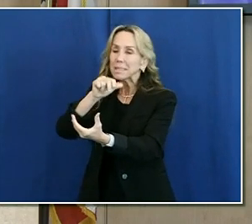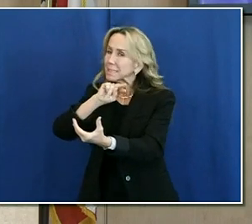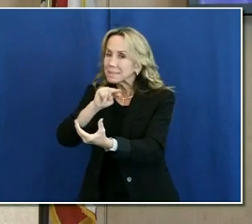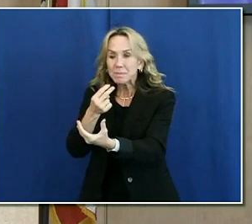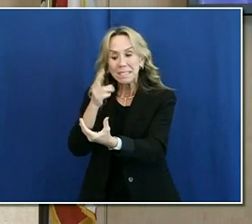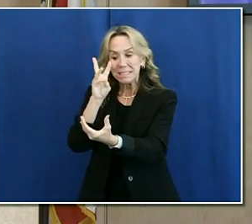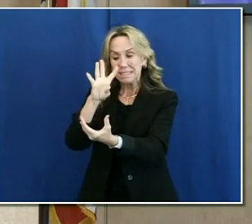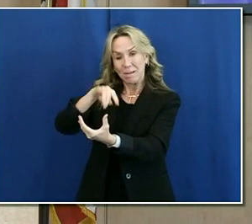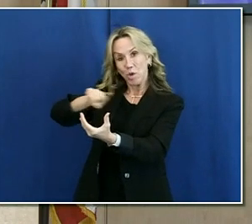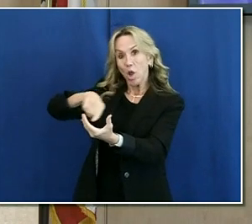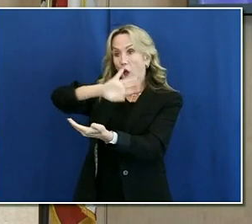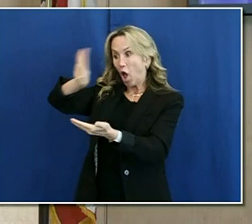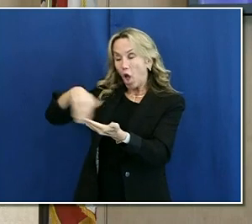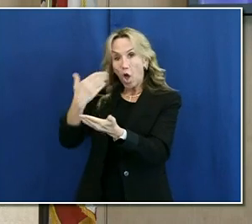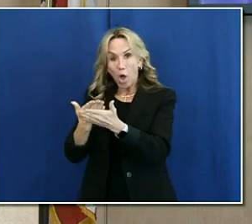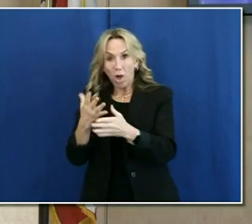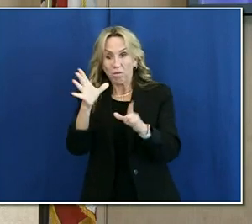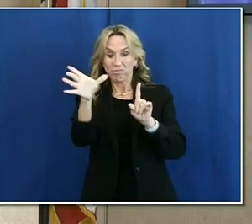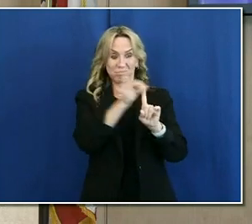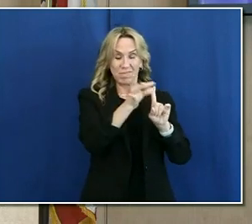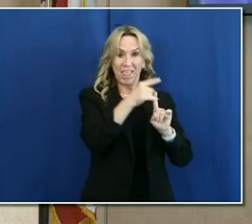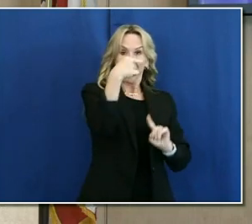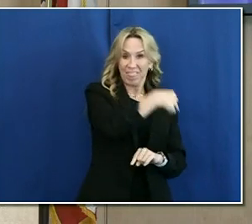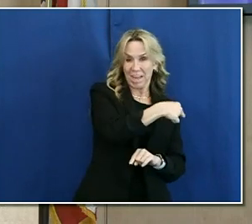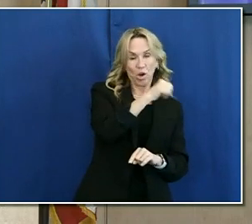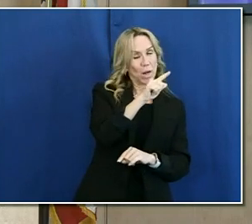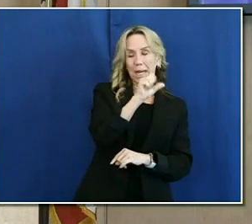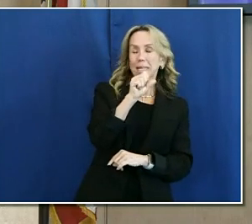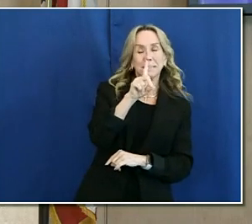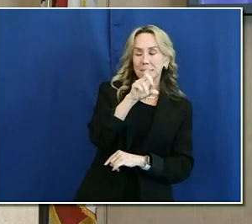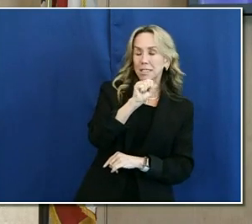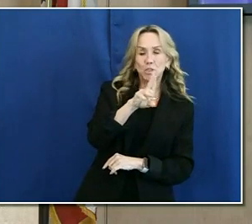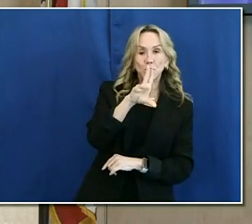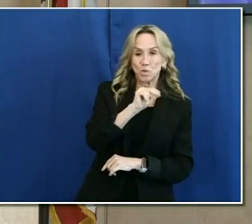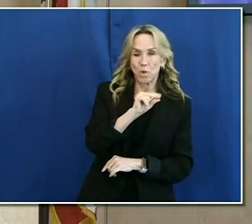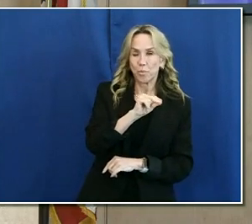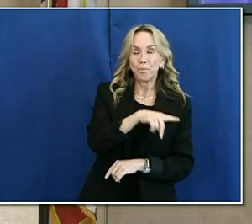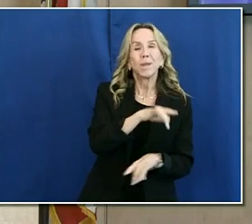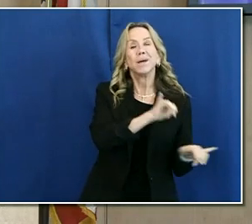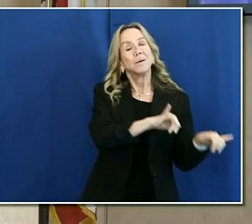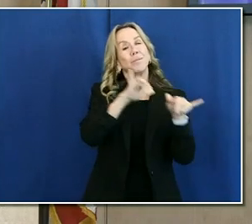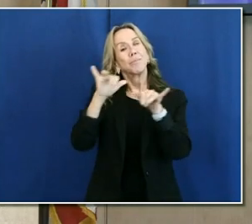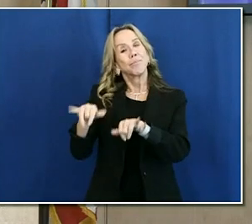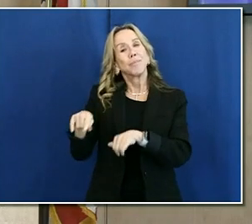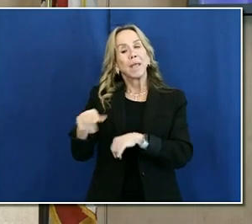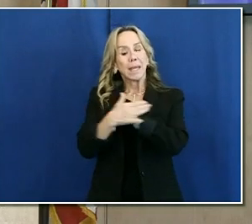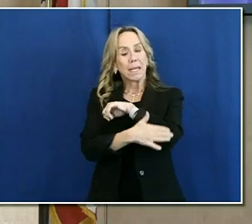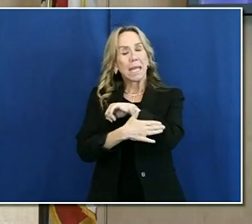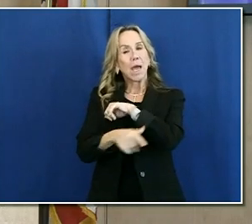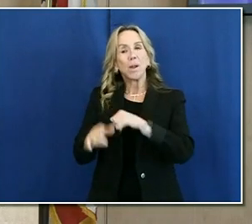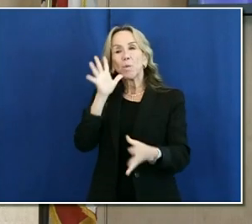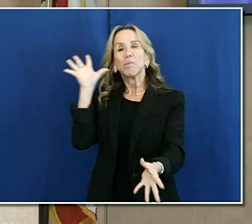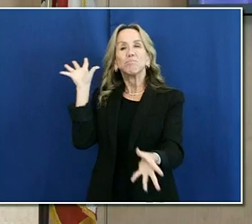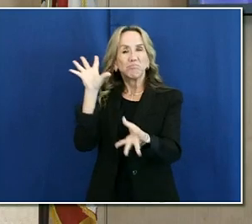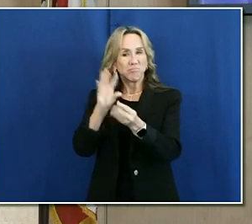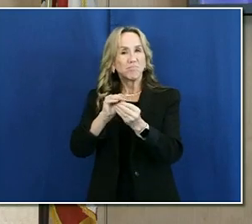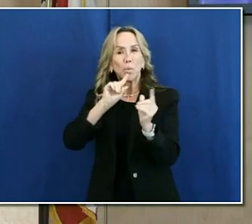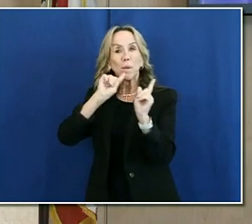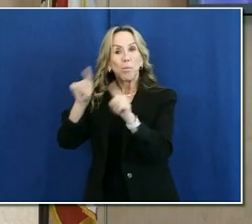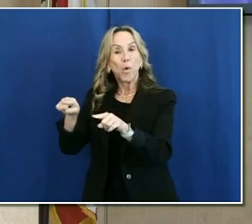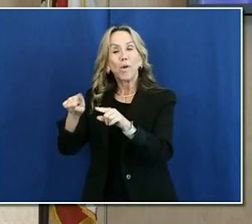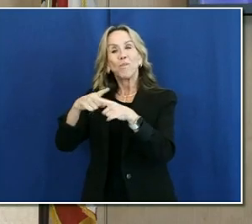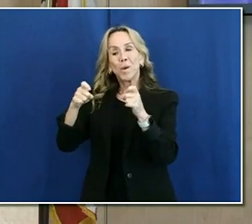that's one large outbreak. Remember, the county actually does the same kind of cumulative reporting by city and zip